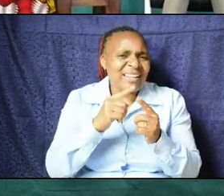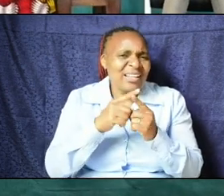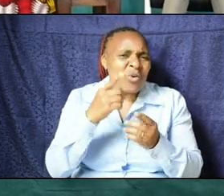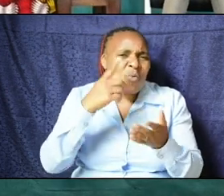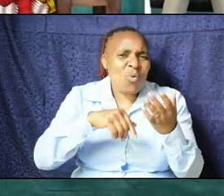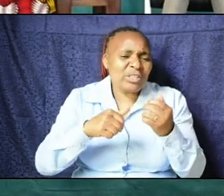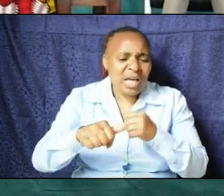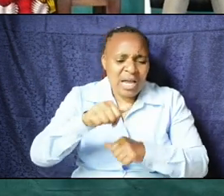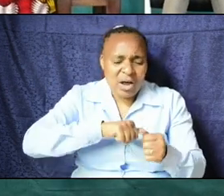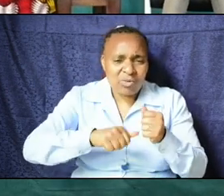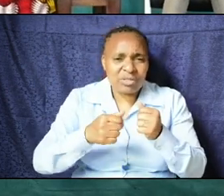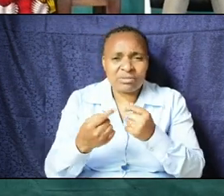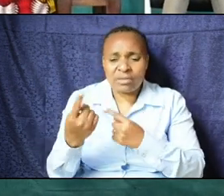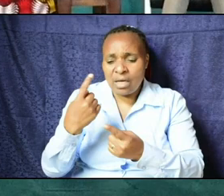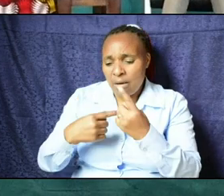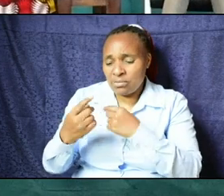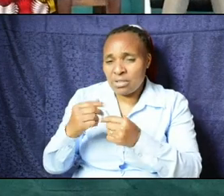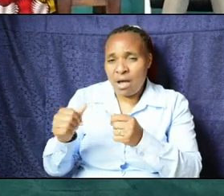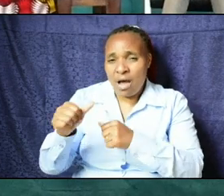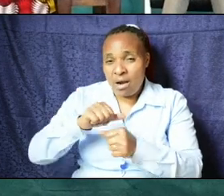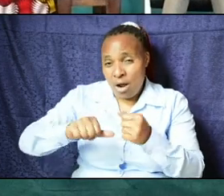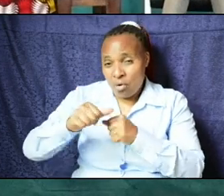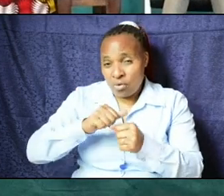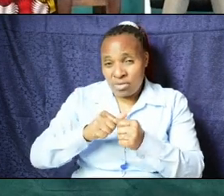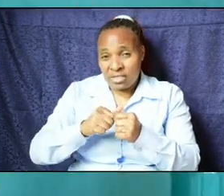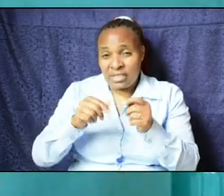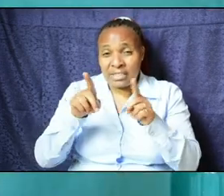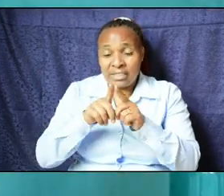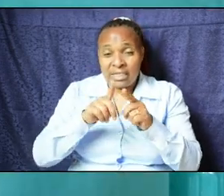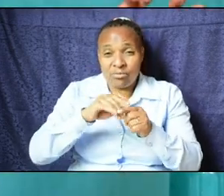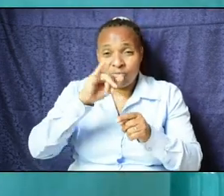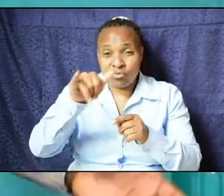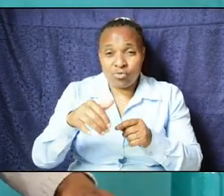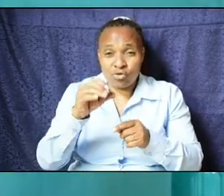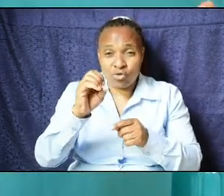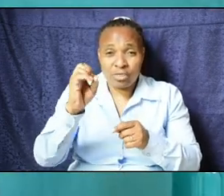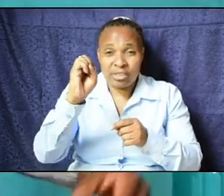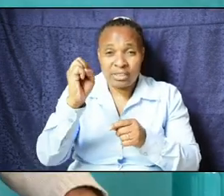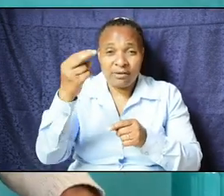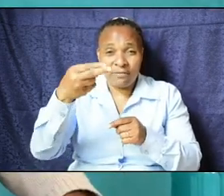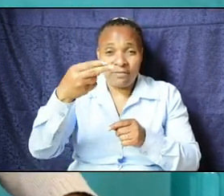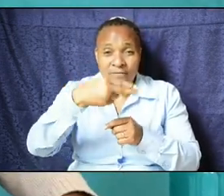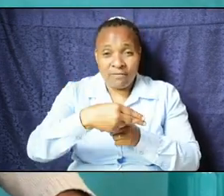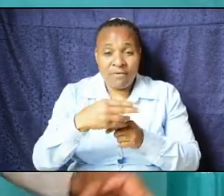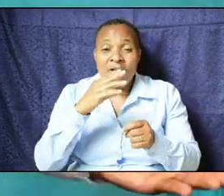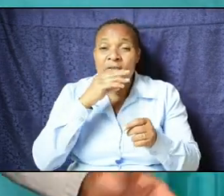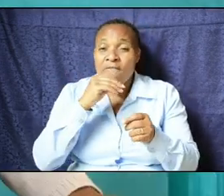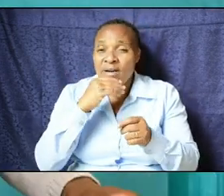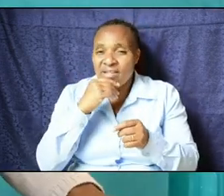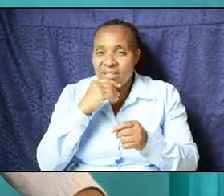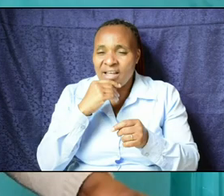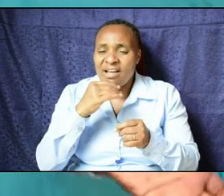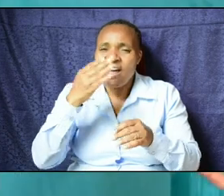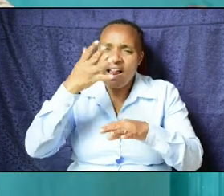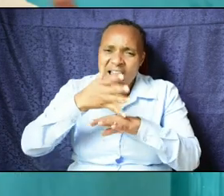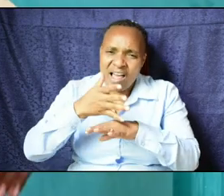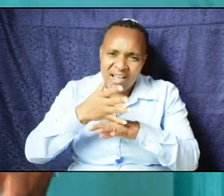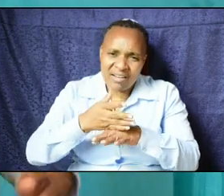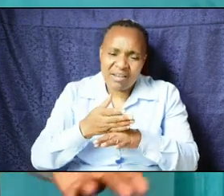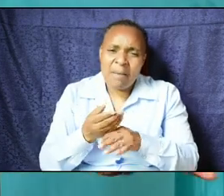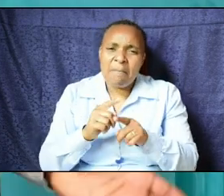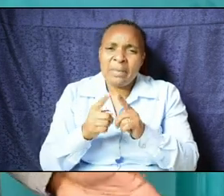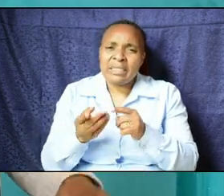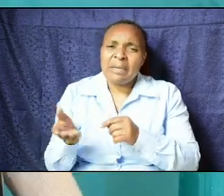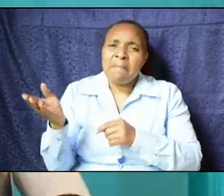what goes around comes around, right? Like in Joseph's father's, you know, Jacob. Jacob, he lied. It came